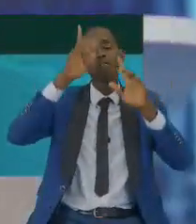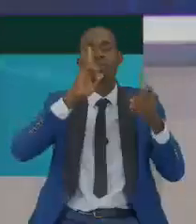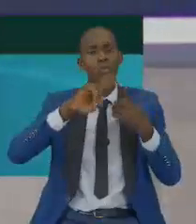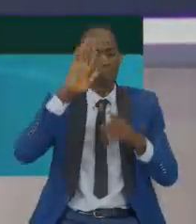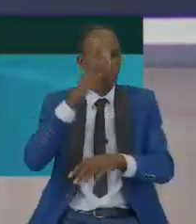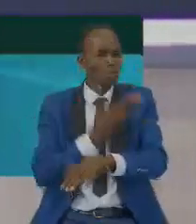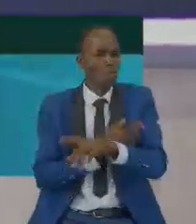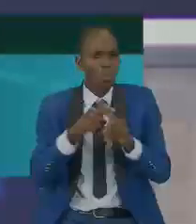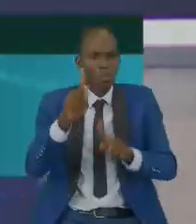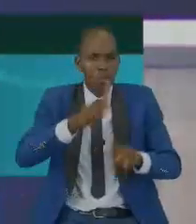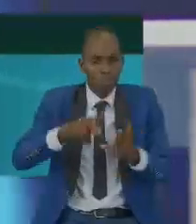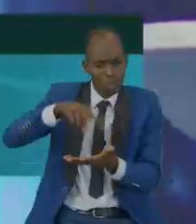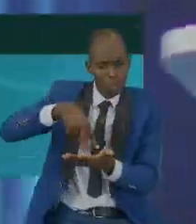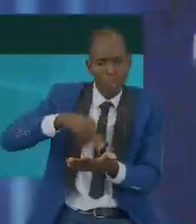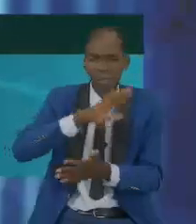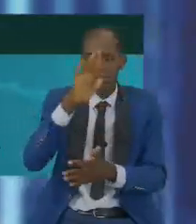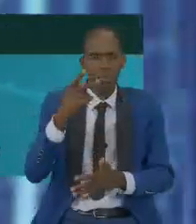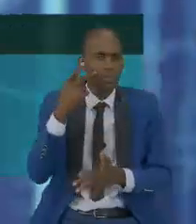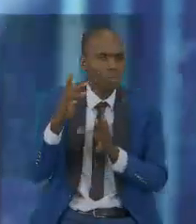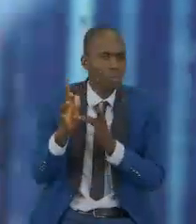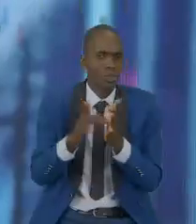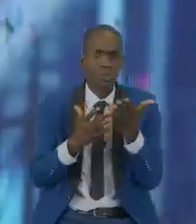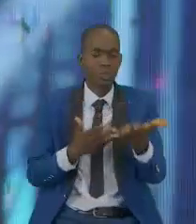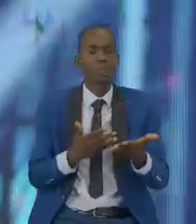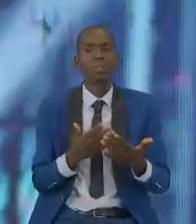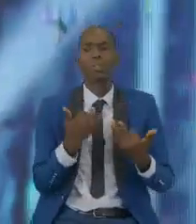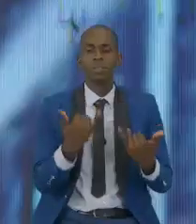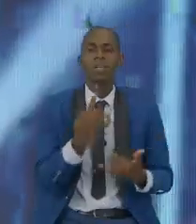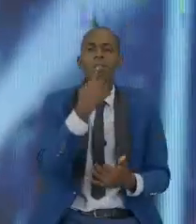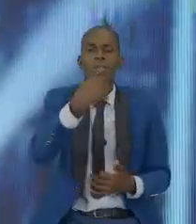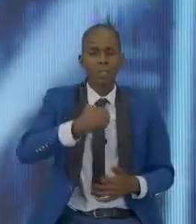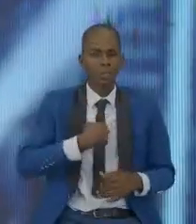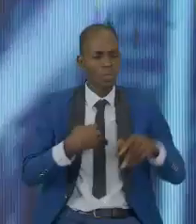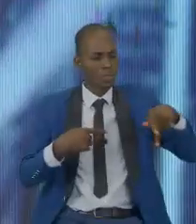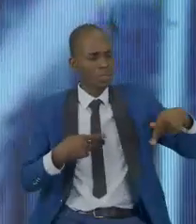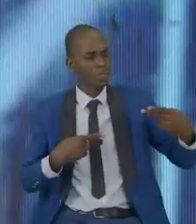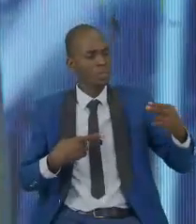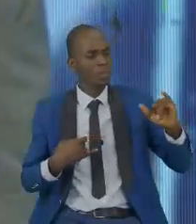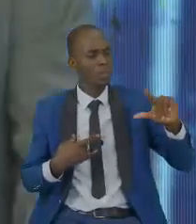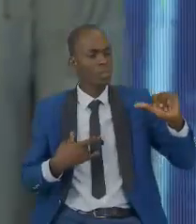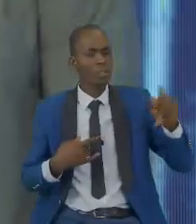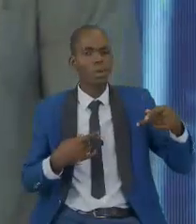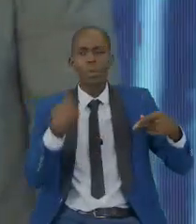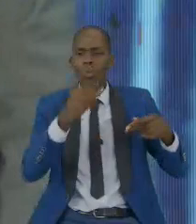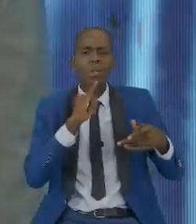Jesus in the scriptures. Now tell me, Philip, who is this scripture talking about? Is he talking about